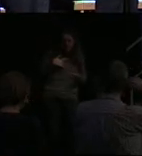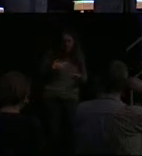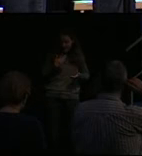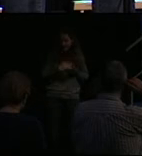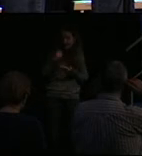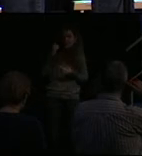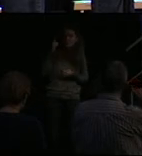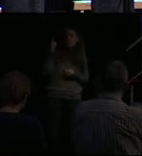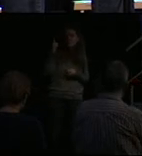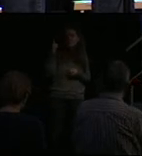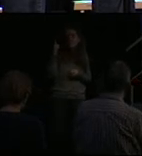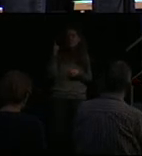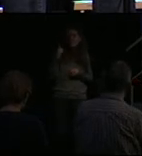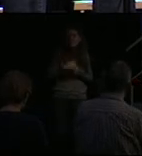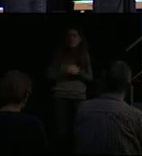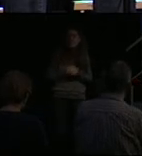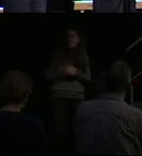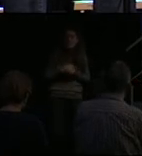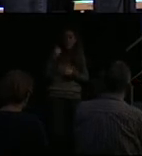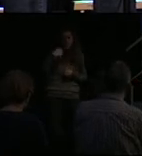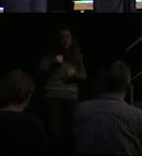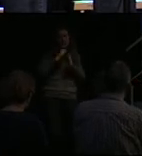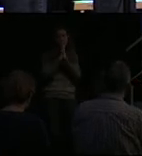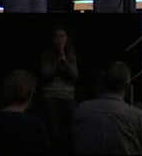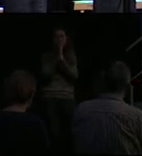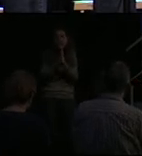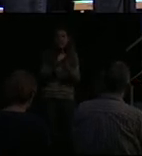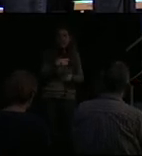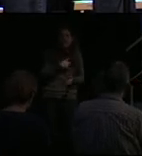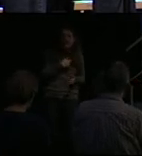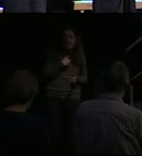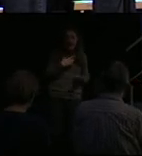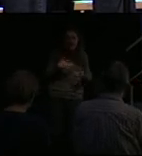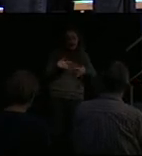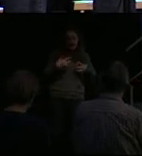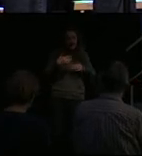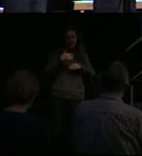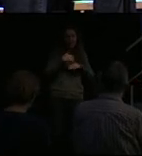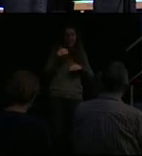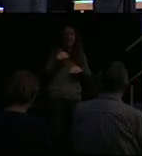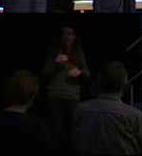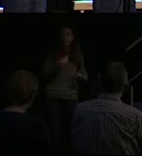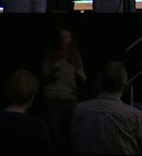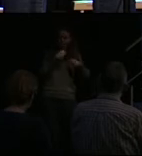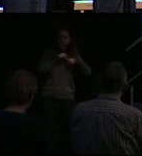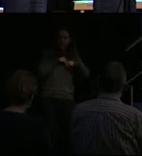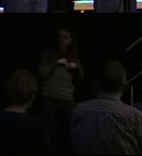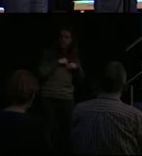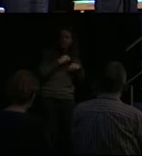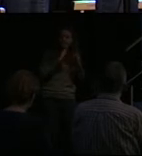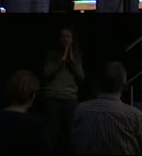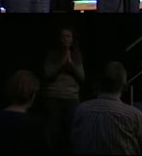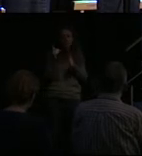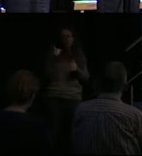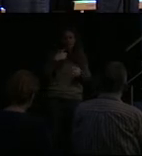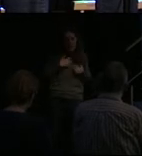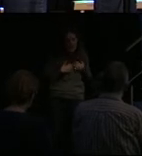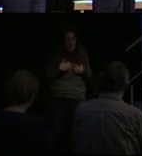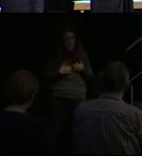lives. God, I pray that our hearts are touched this morning by you. God, I pray that you've